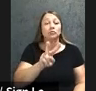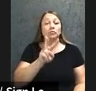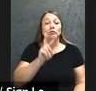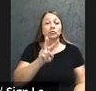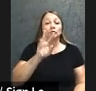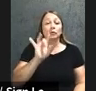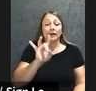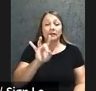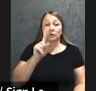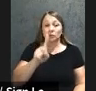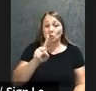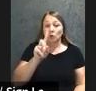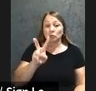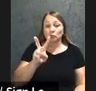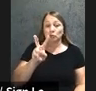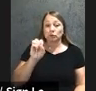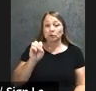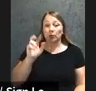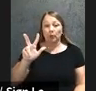225-228-1203.